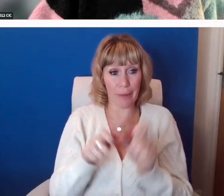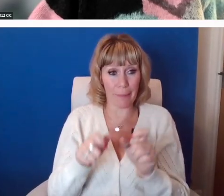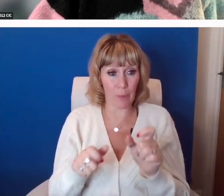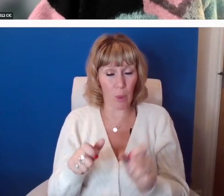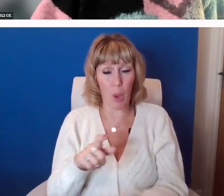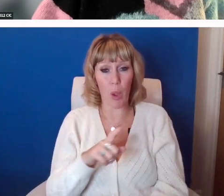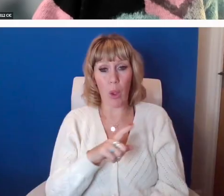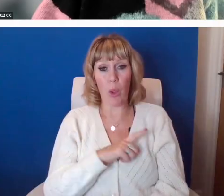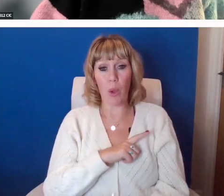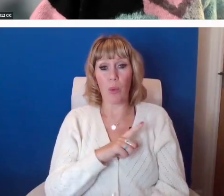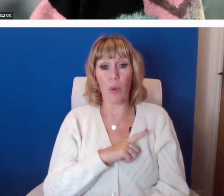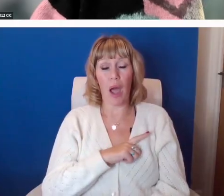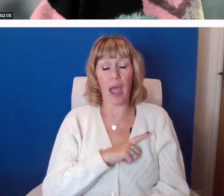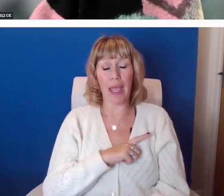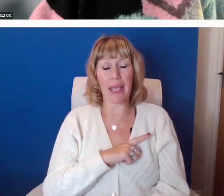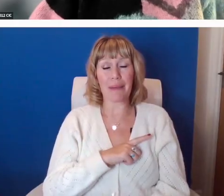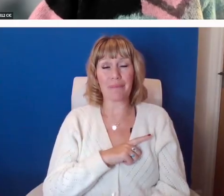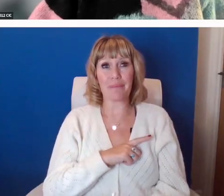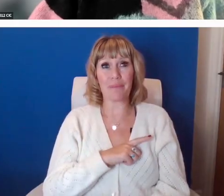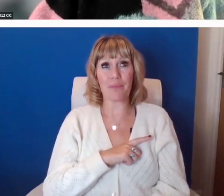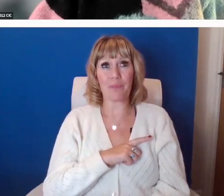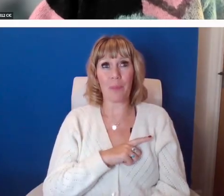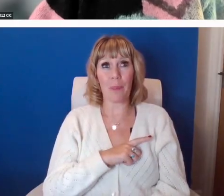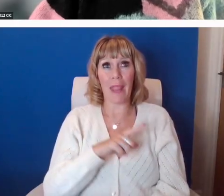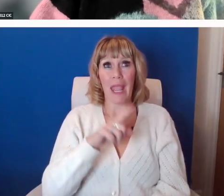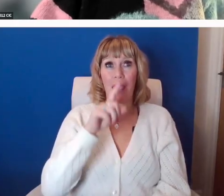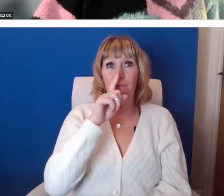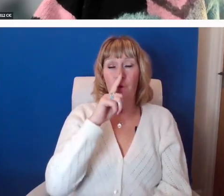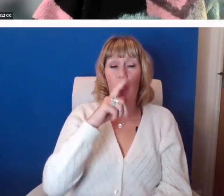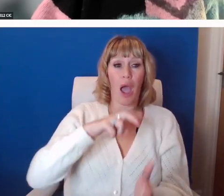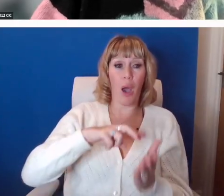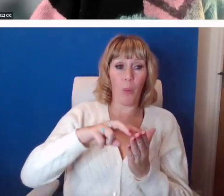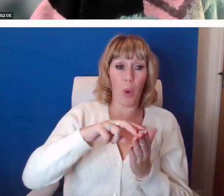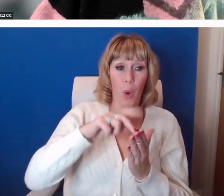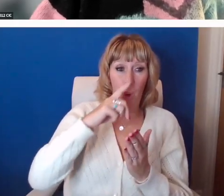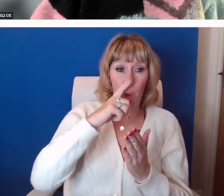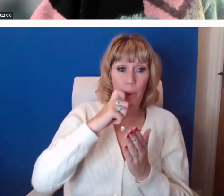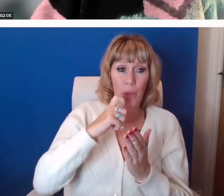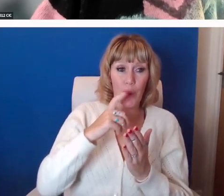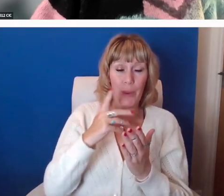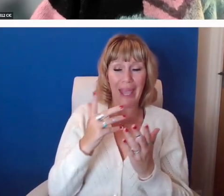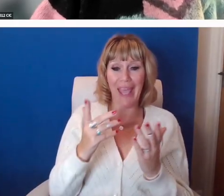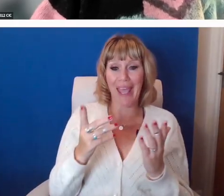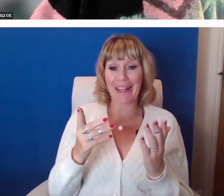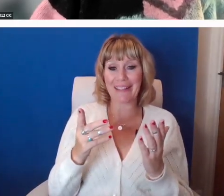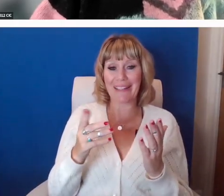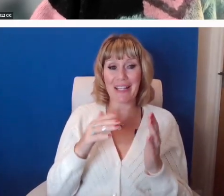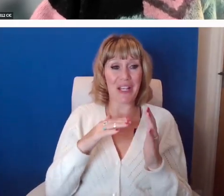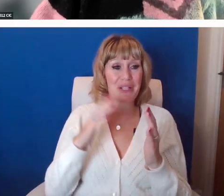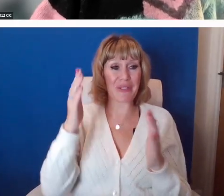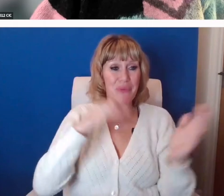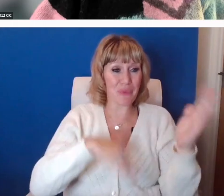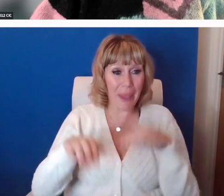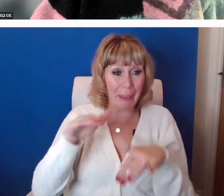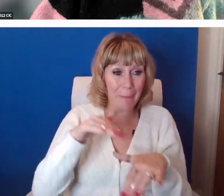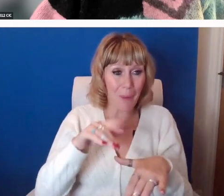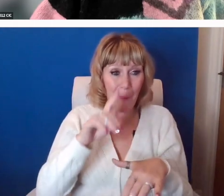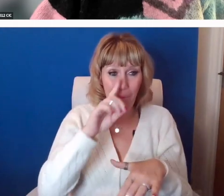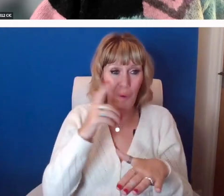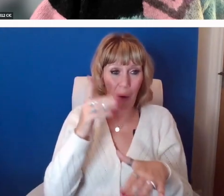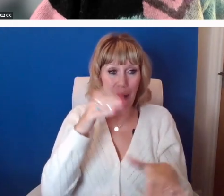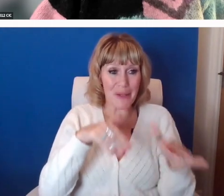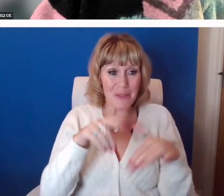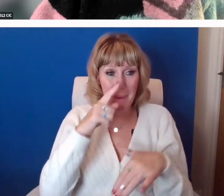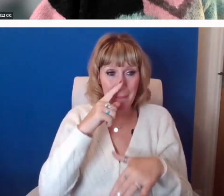able to, don't have to be able to walk, you can swim, or you can, or indeed you can fly. But I think the mermaid comes up very,